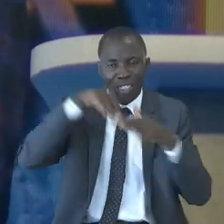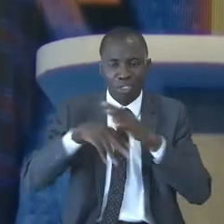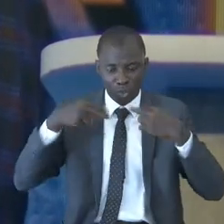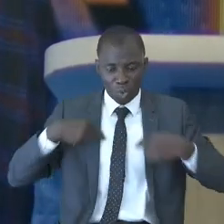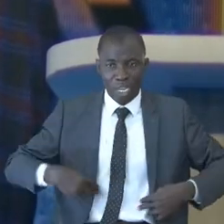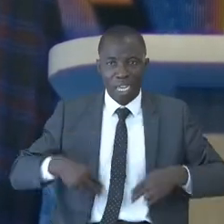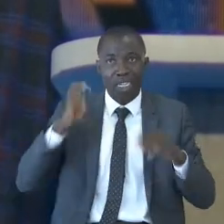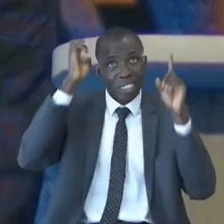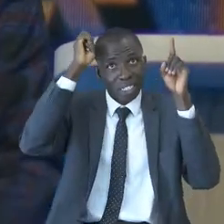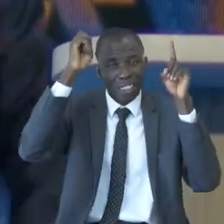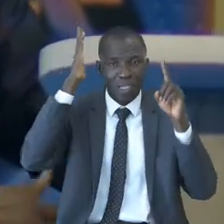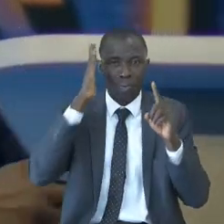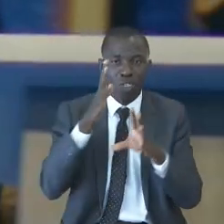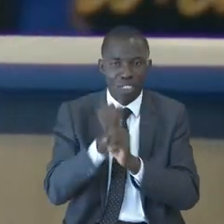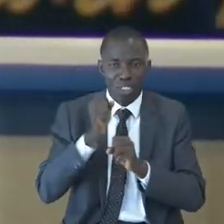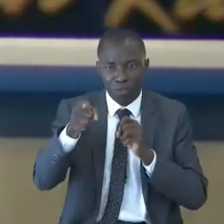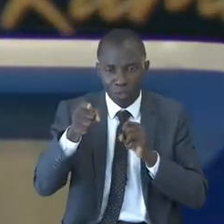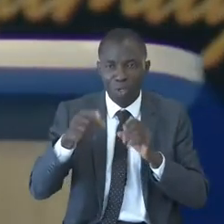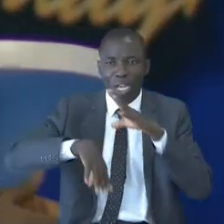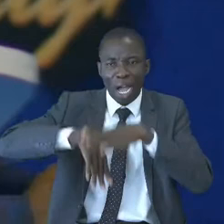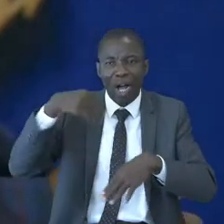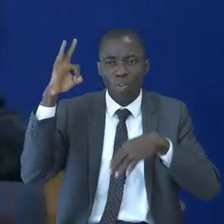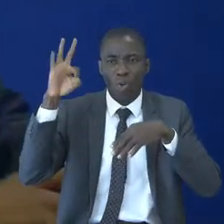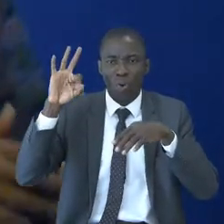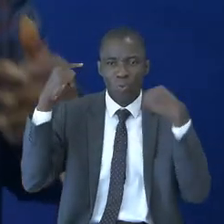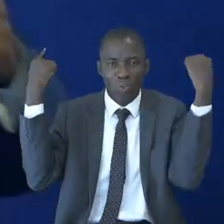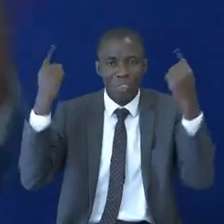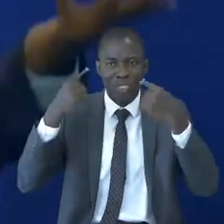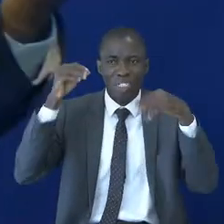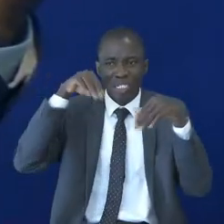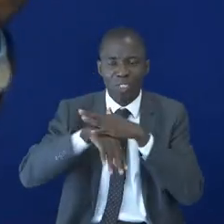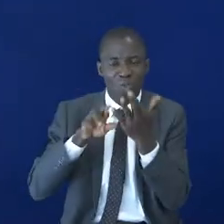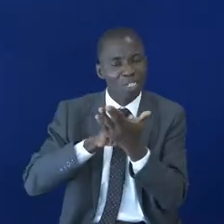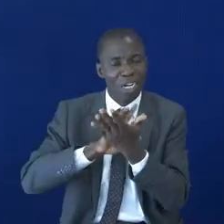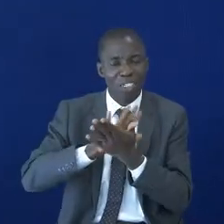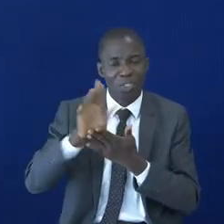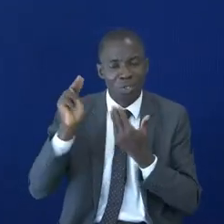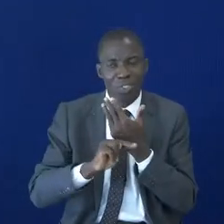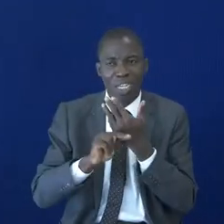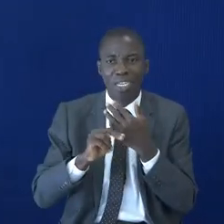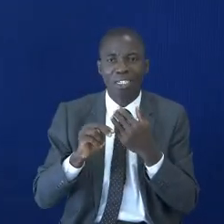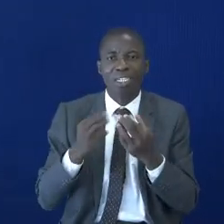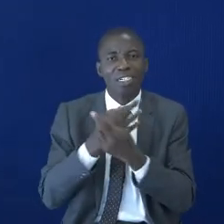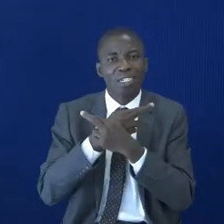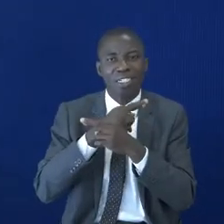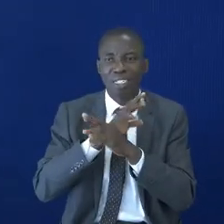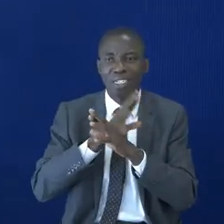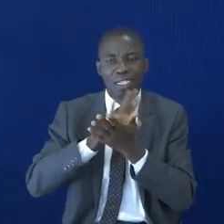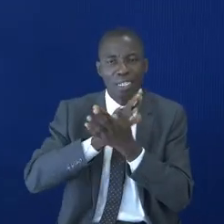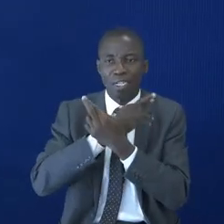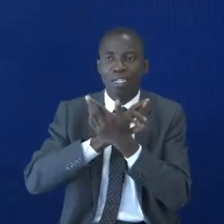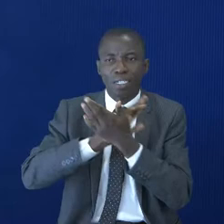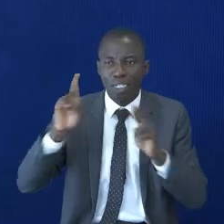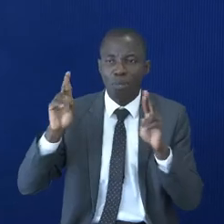will receive you. Out of your sin and to the righteousness, redemption of the Lord, he